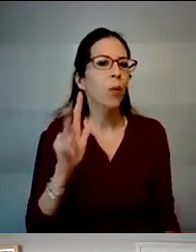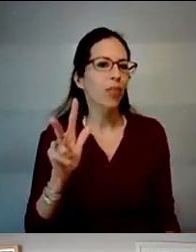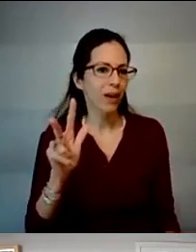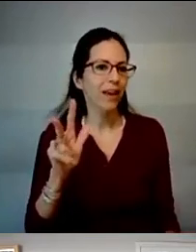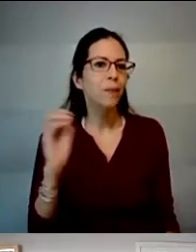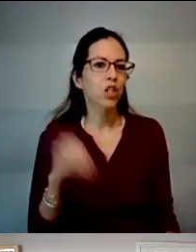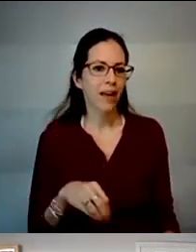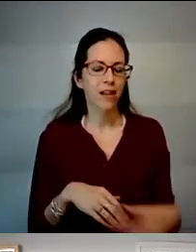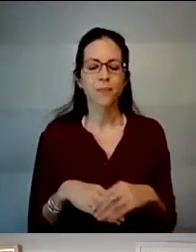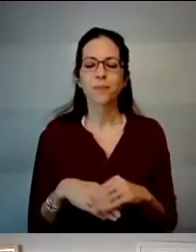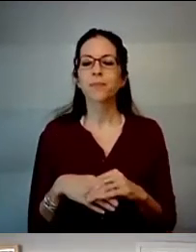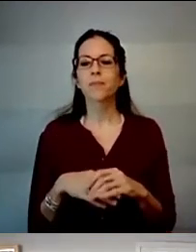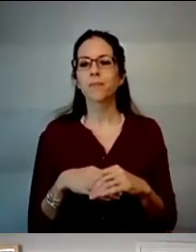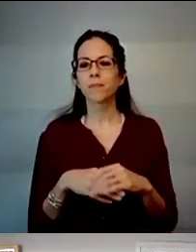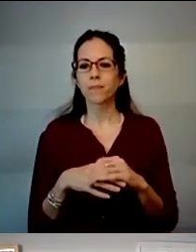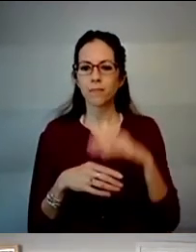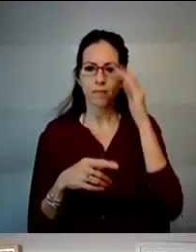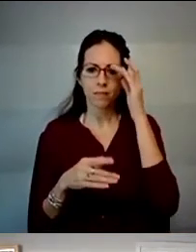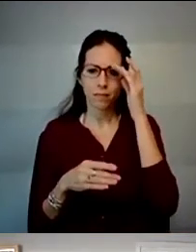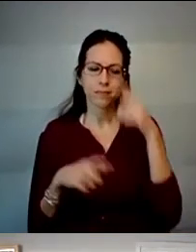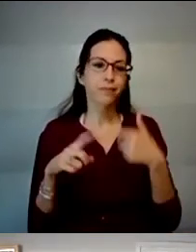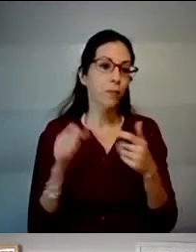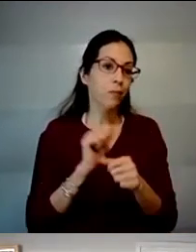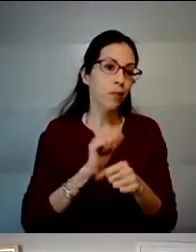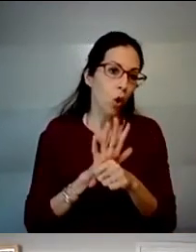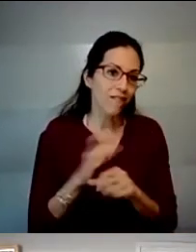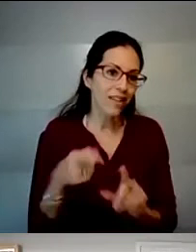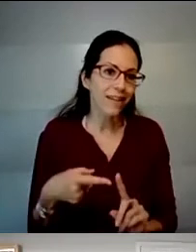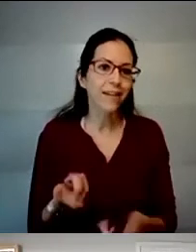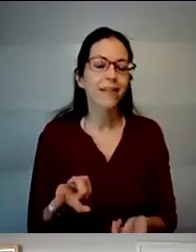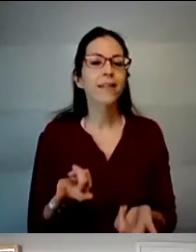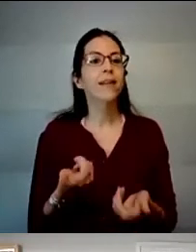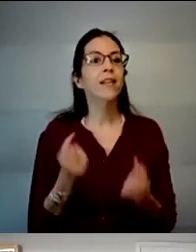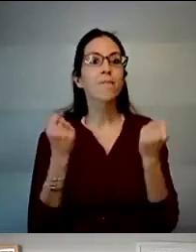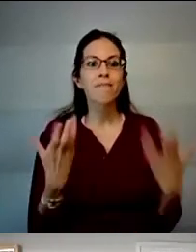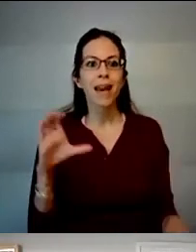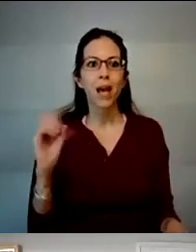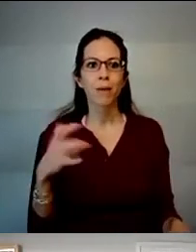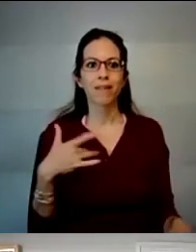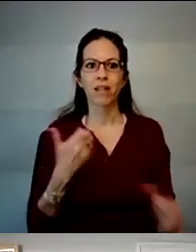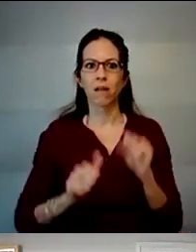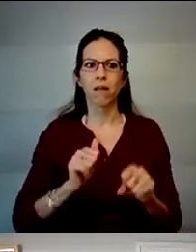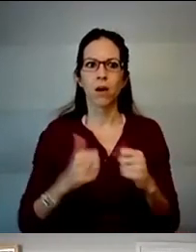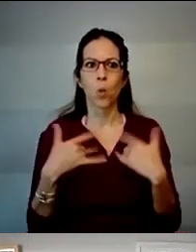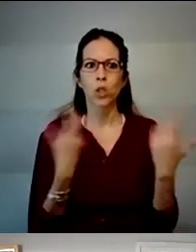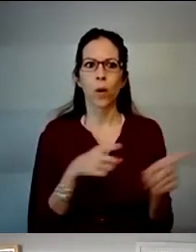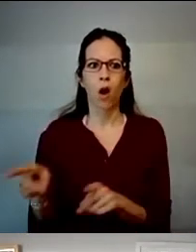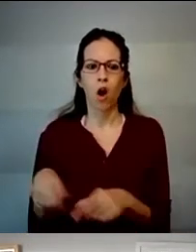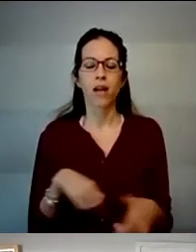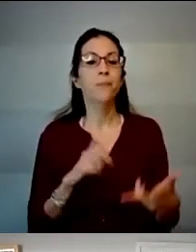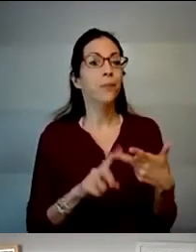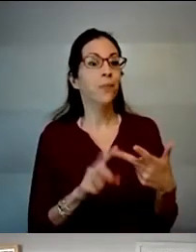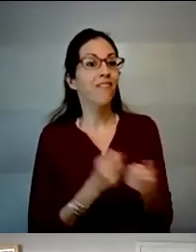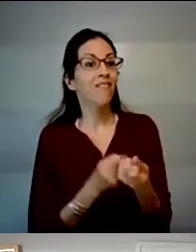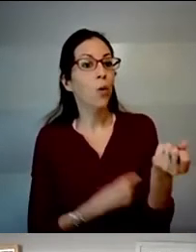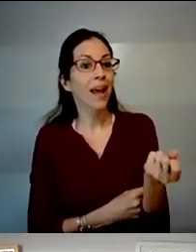pretty recognized. So, and that was basically because of COVID, companies were really uncertain what was going on. So that dropped a lot. But foundation giving,